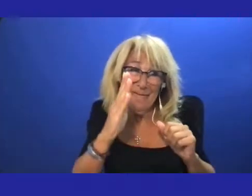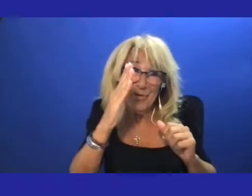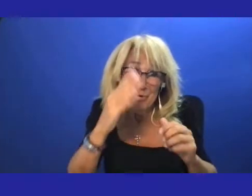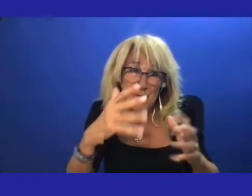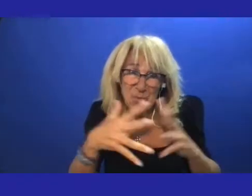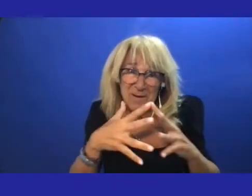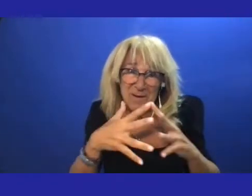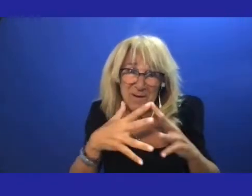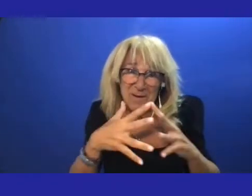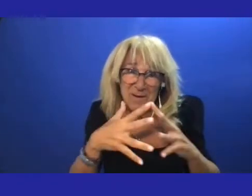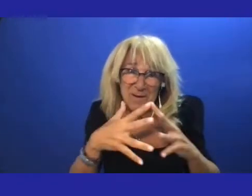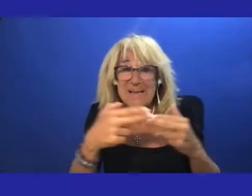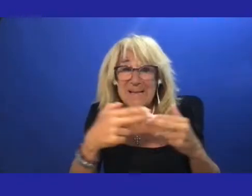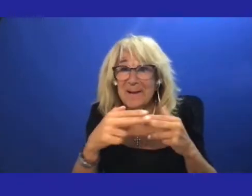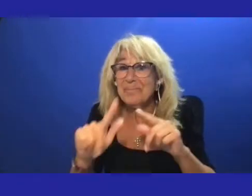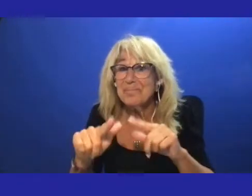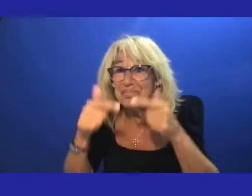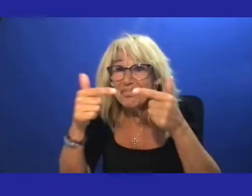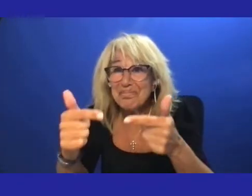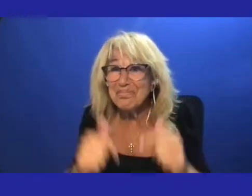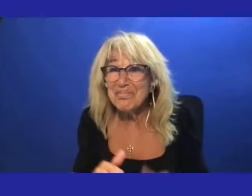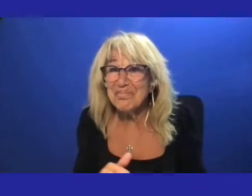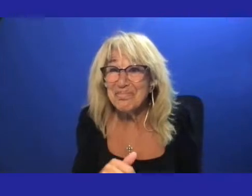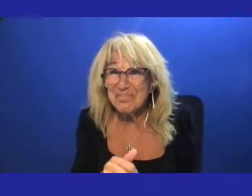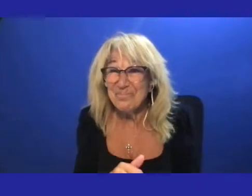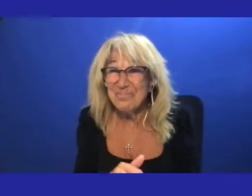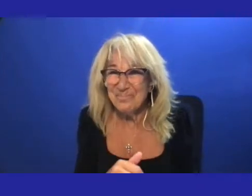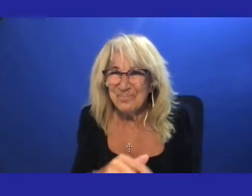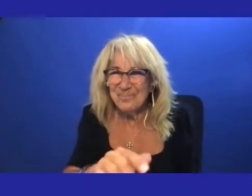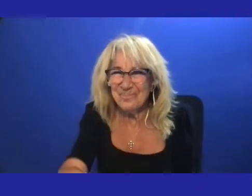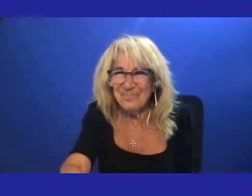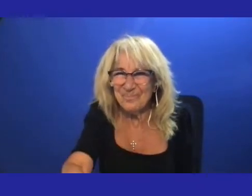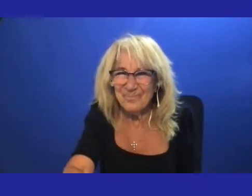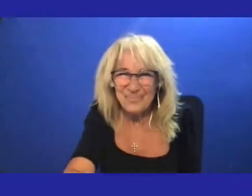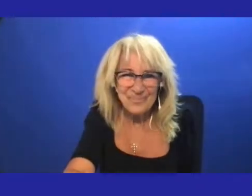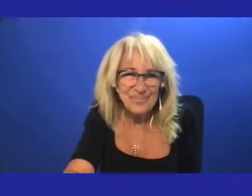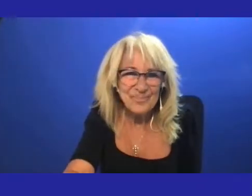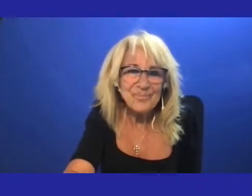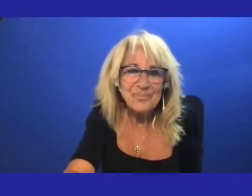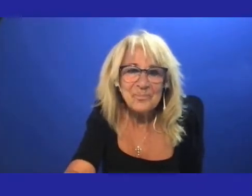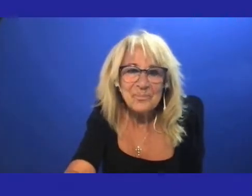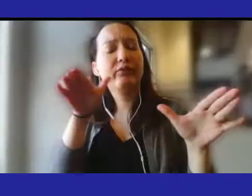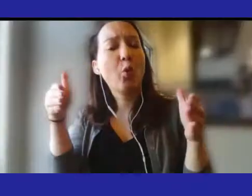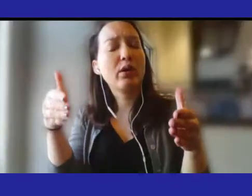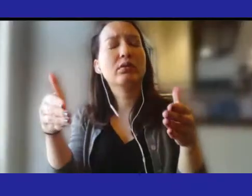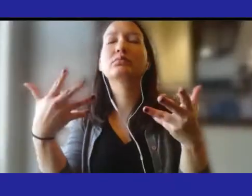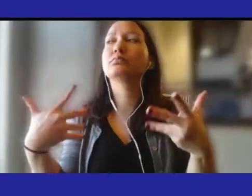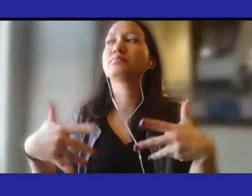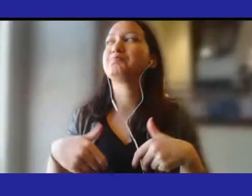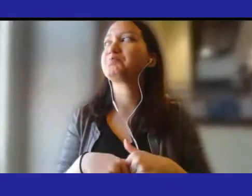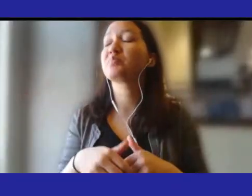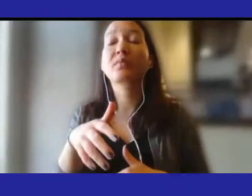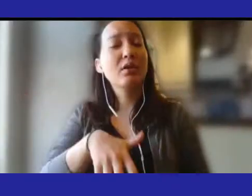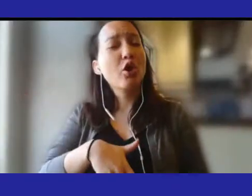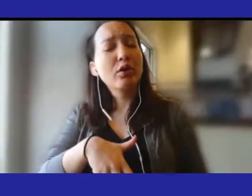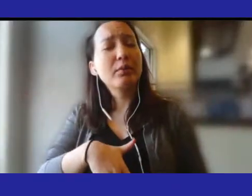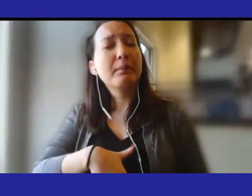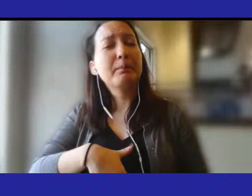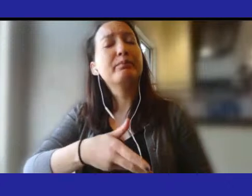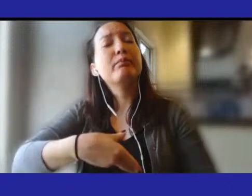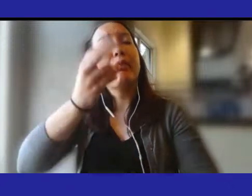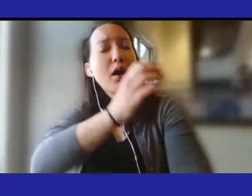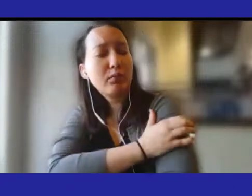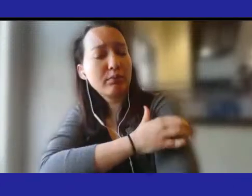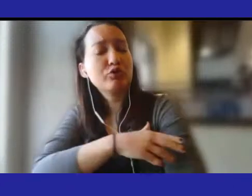slide. And so last year we focused a great deal on pregnancy, hypertension in pregnancy